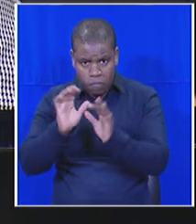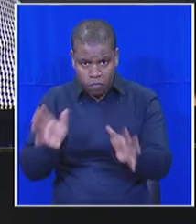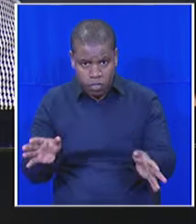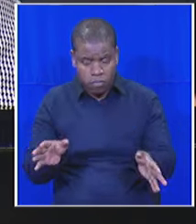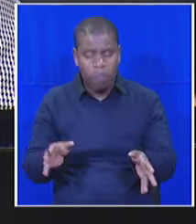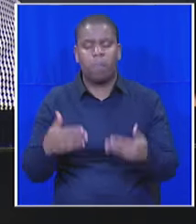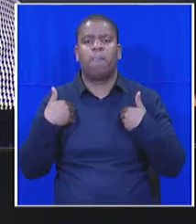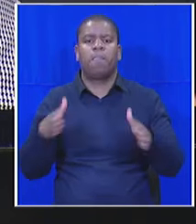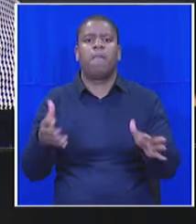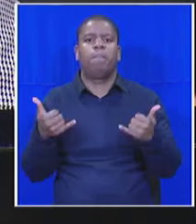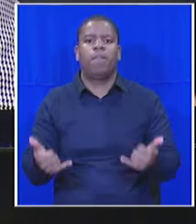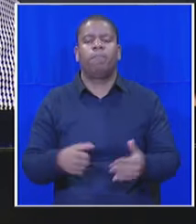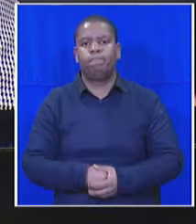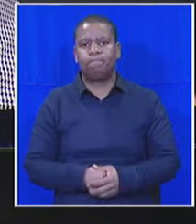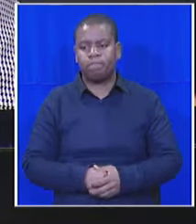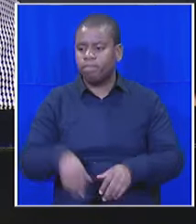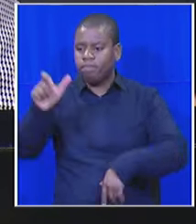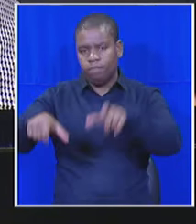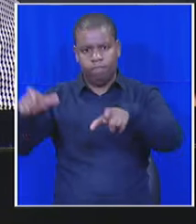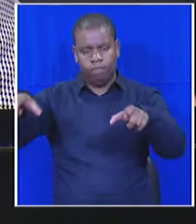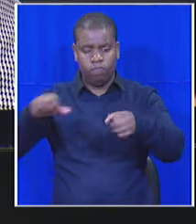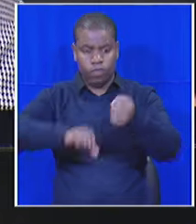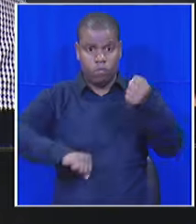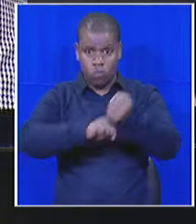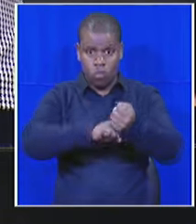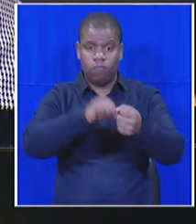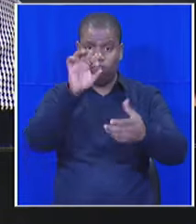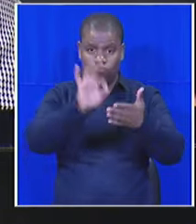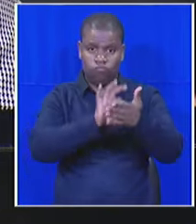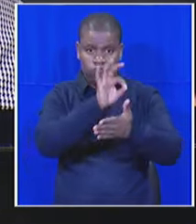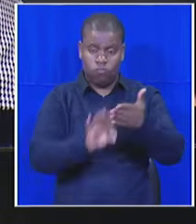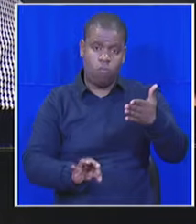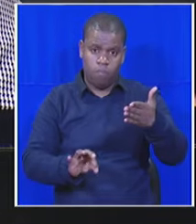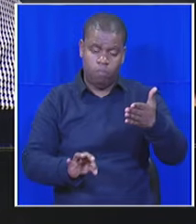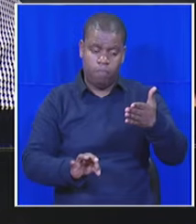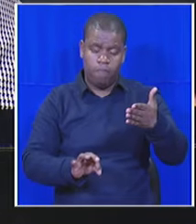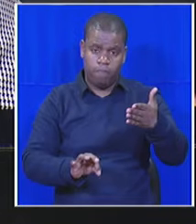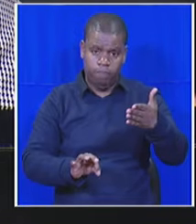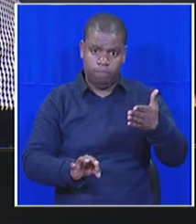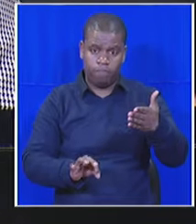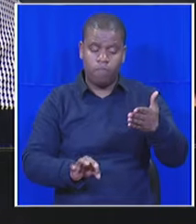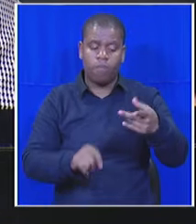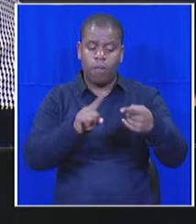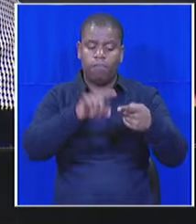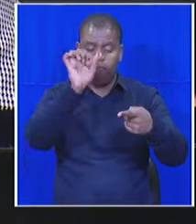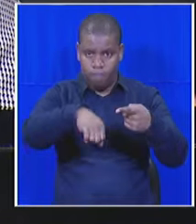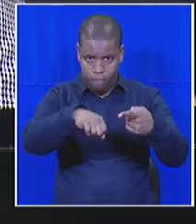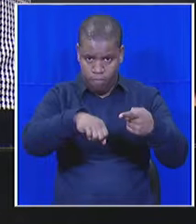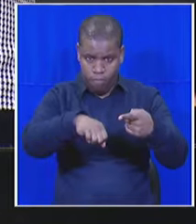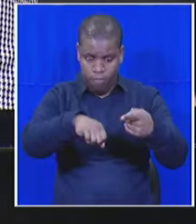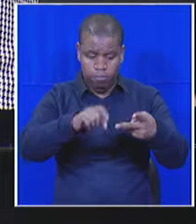Voting will now commence. Those in favor will vote, of the vote being agreed to should press the yes